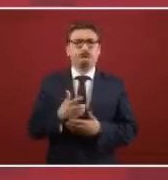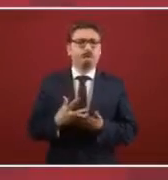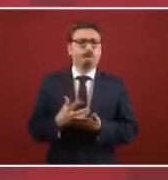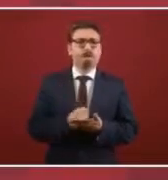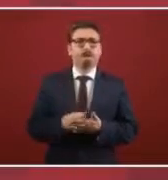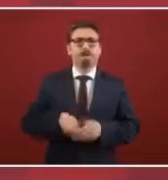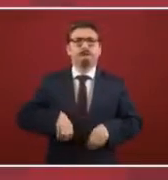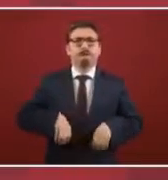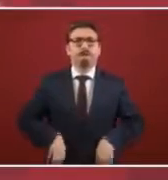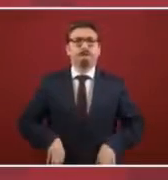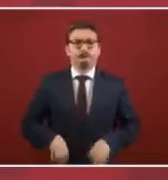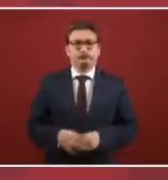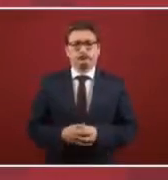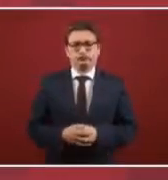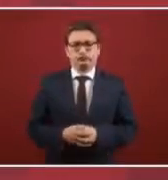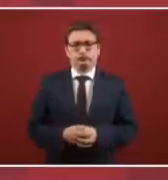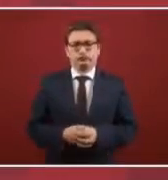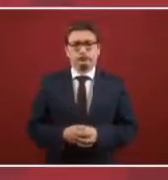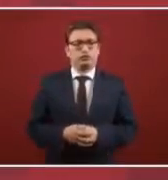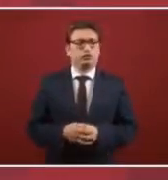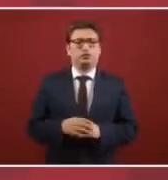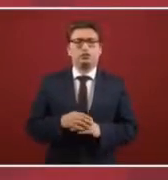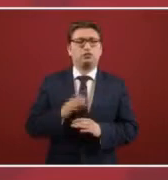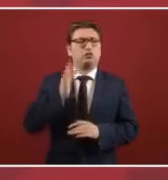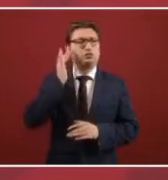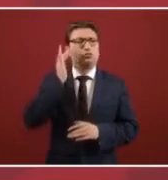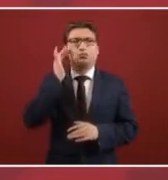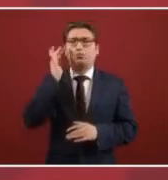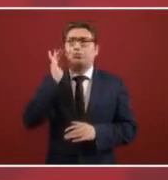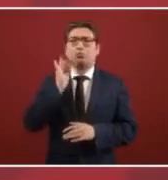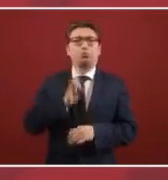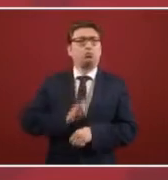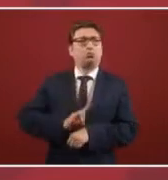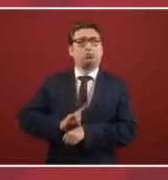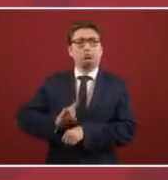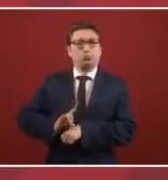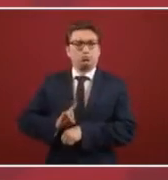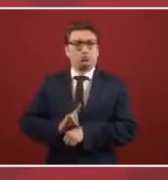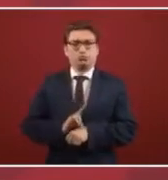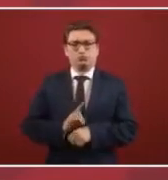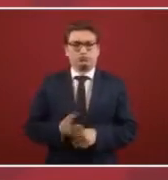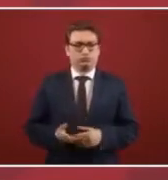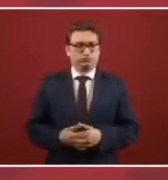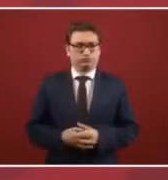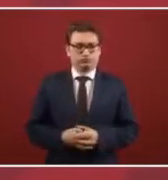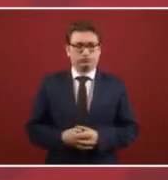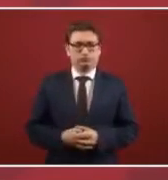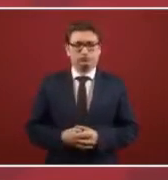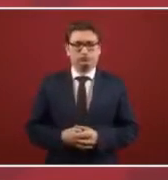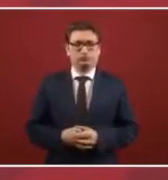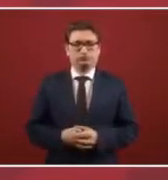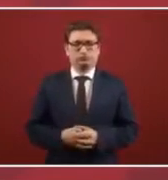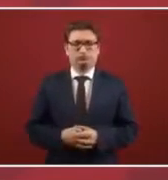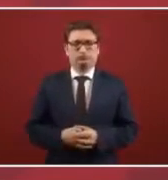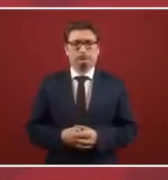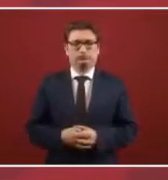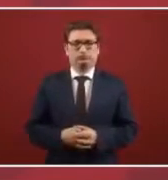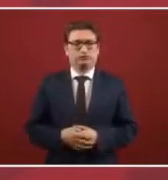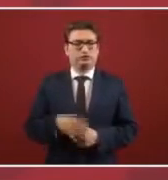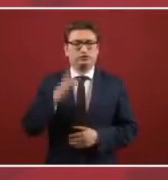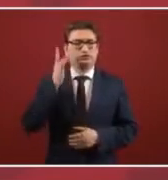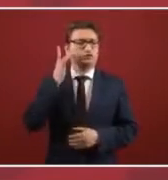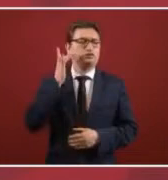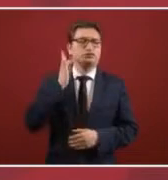loot y al mismo tiempo and at the simular same time simulate. el padre de la